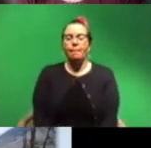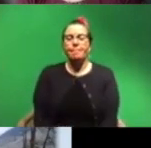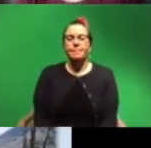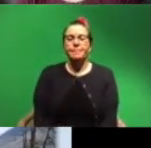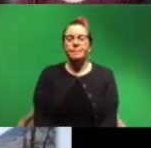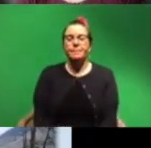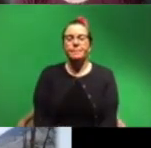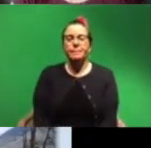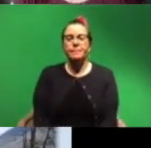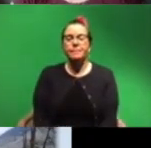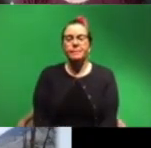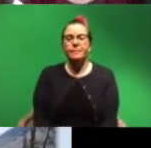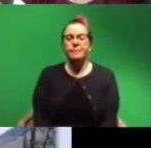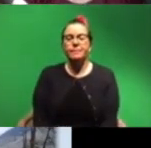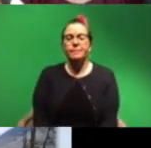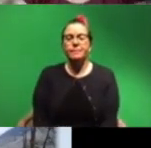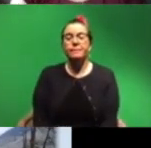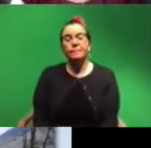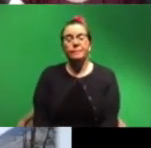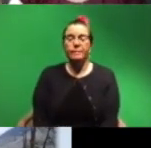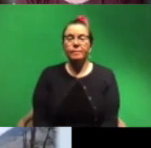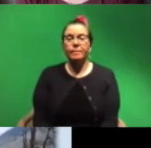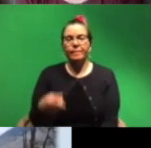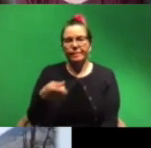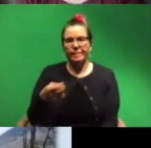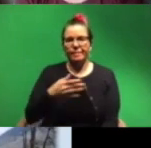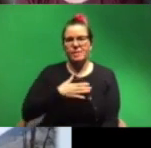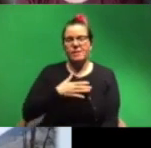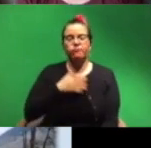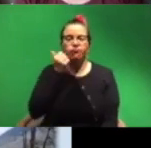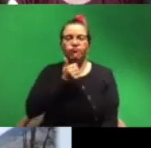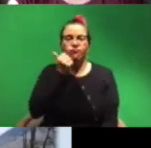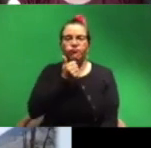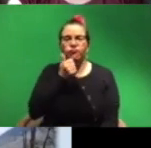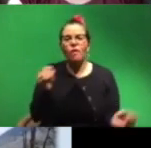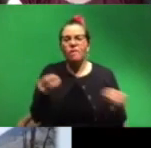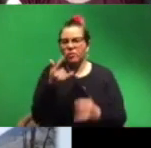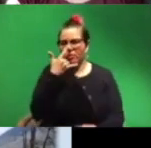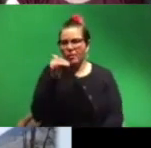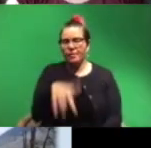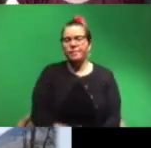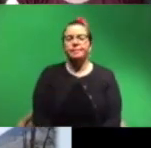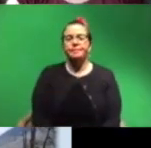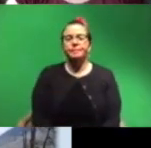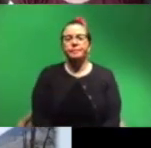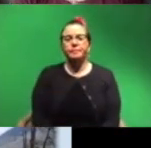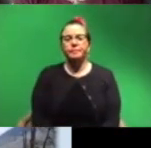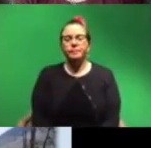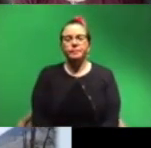of did them justice. But yeah, this was what my everyday office looked like when I was out in